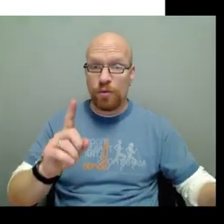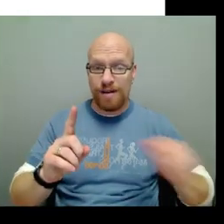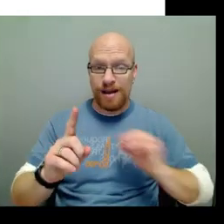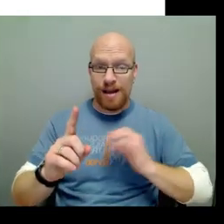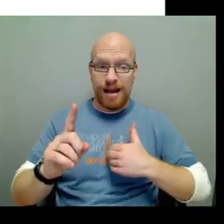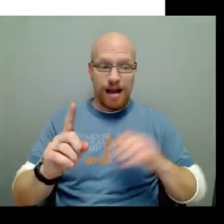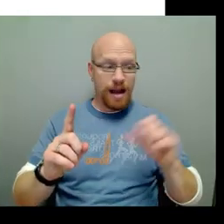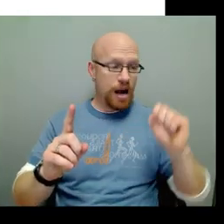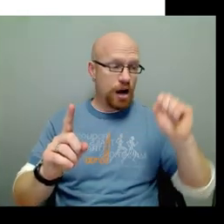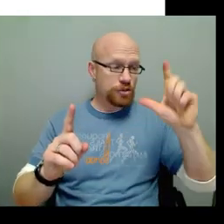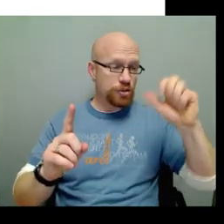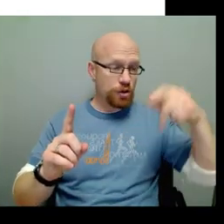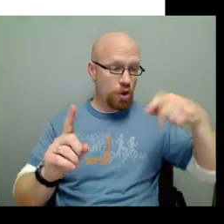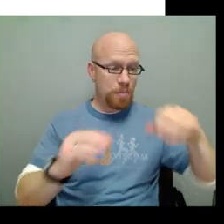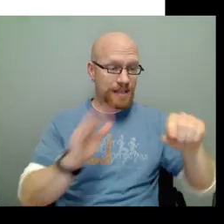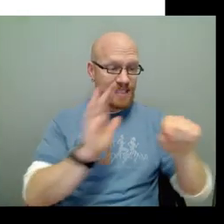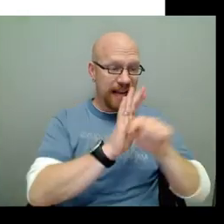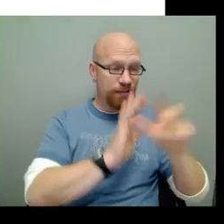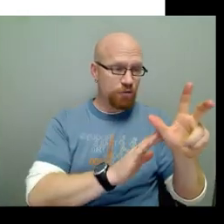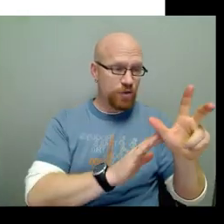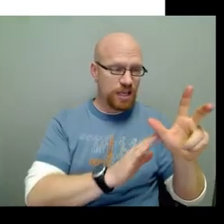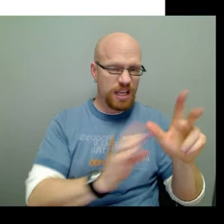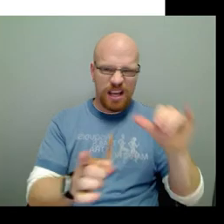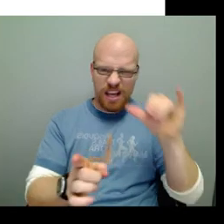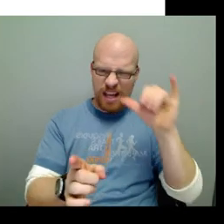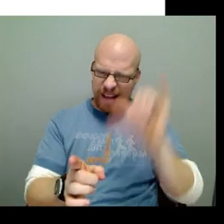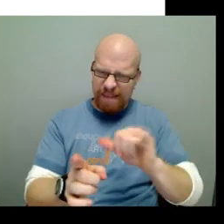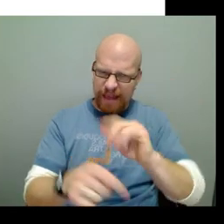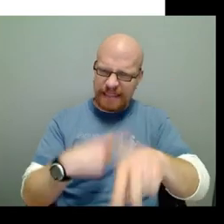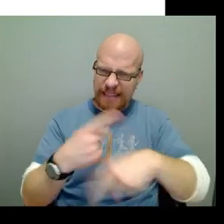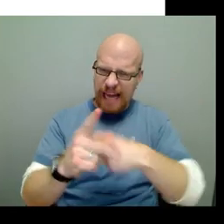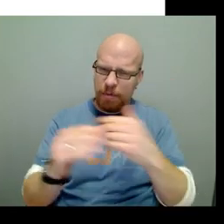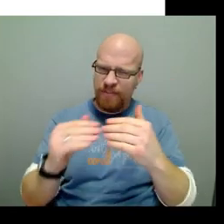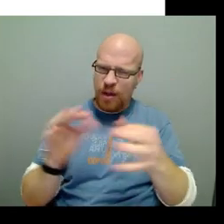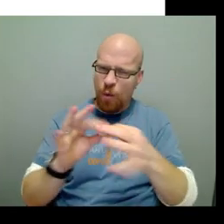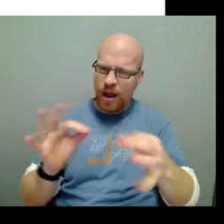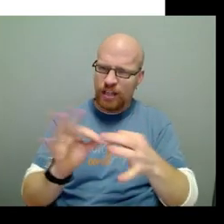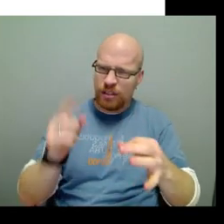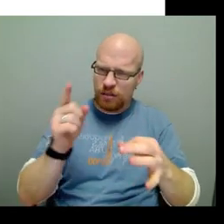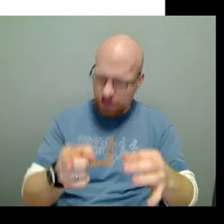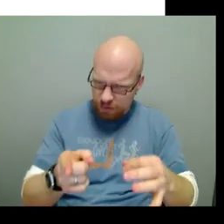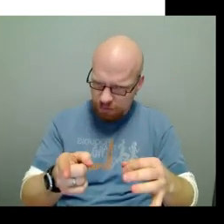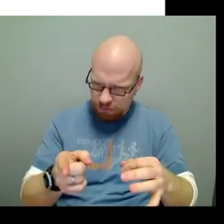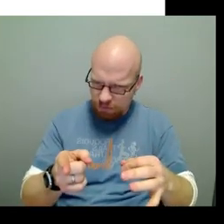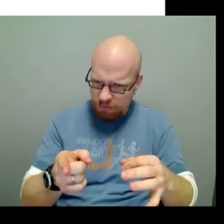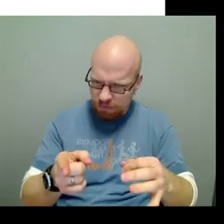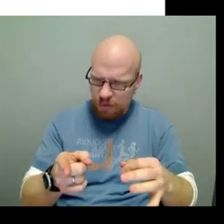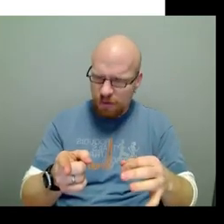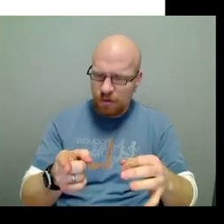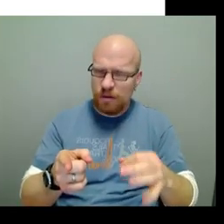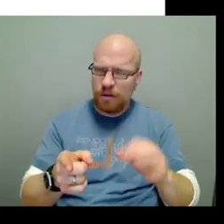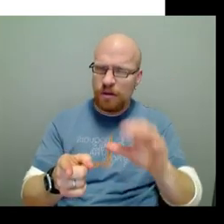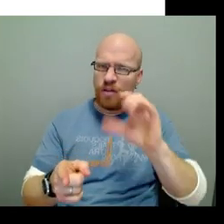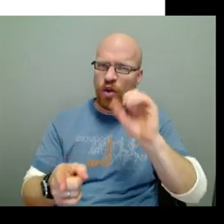So our slope is negative 3. In that type of equation,